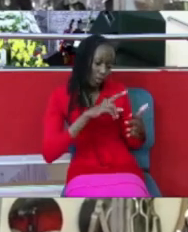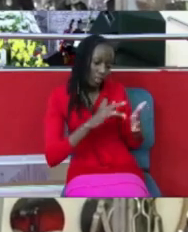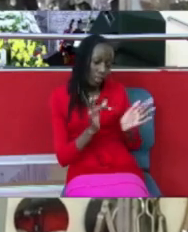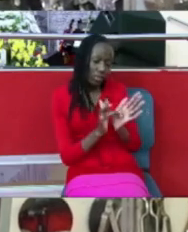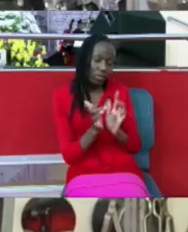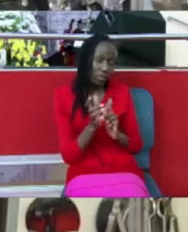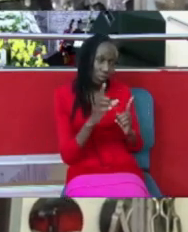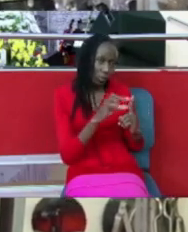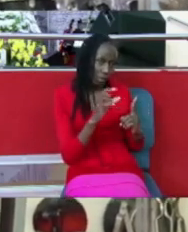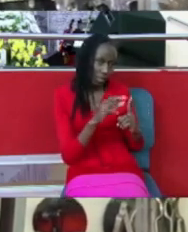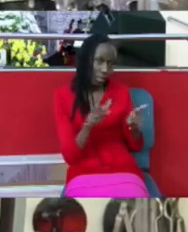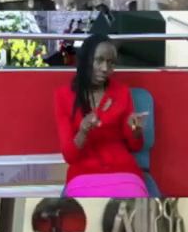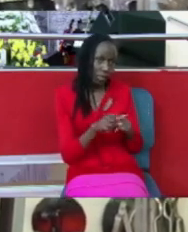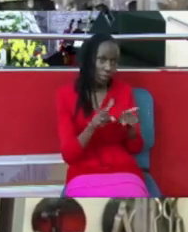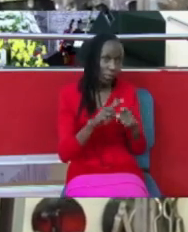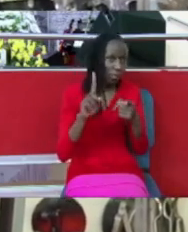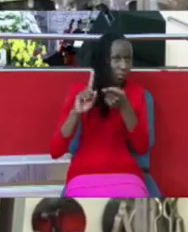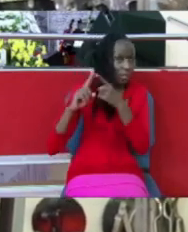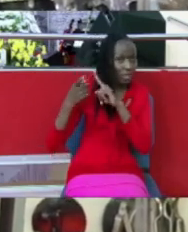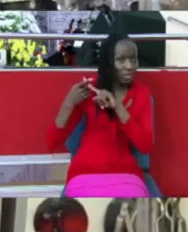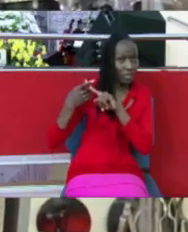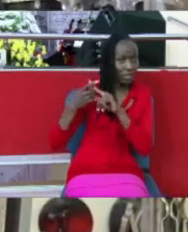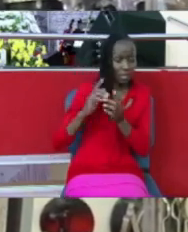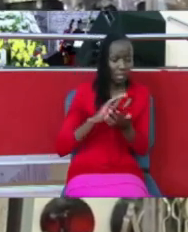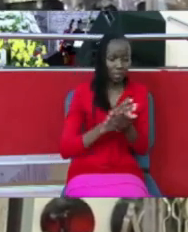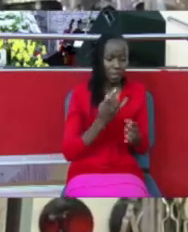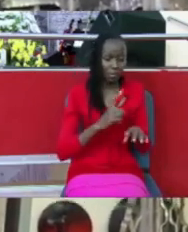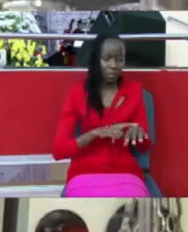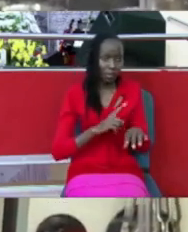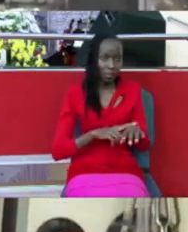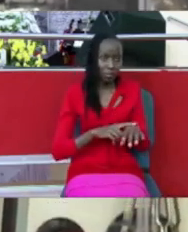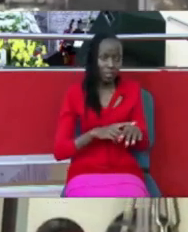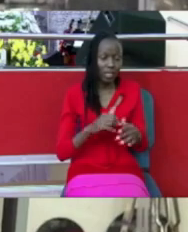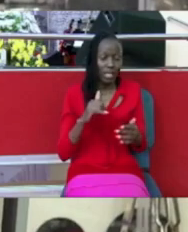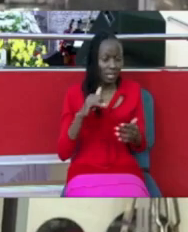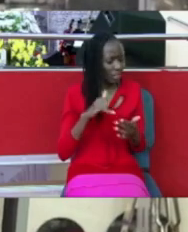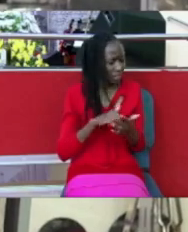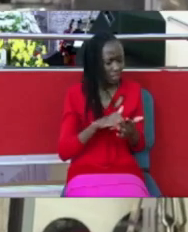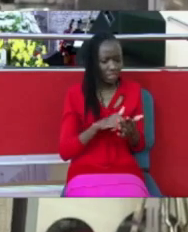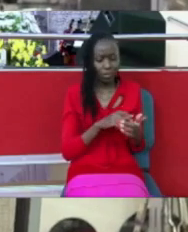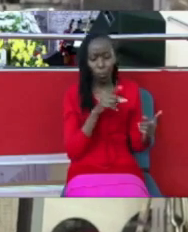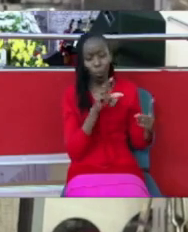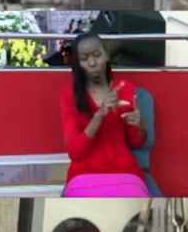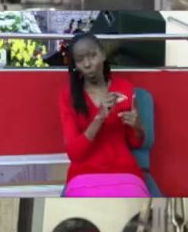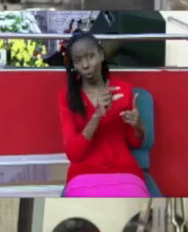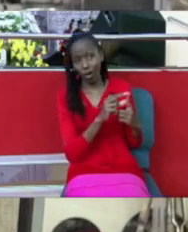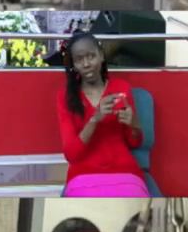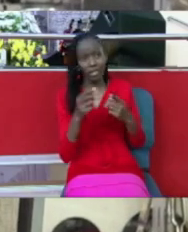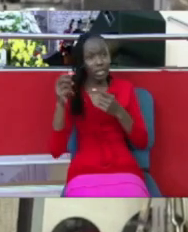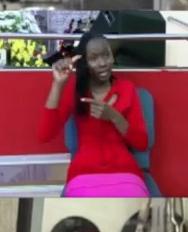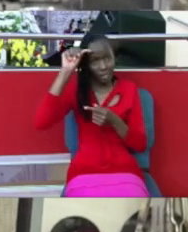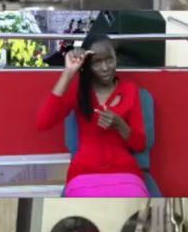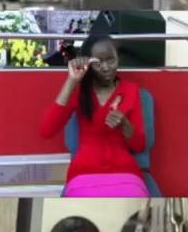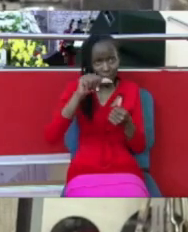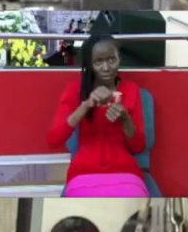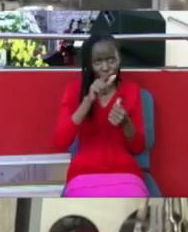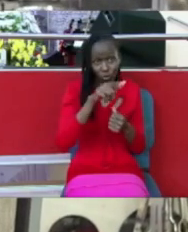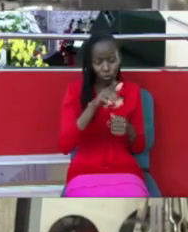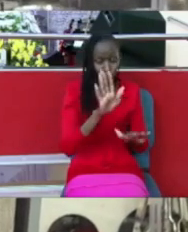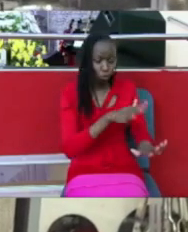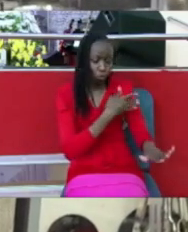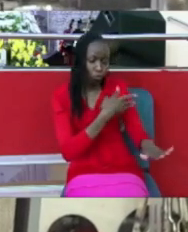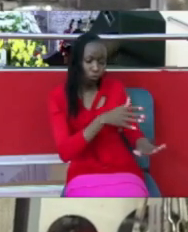you meditate, na ulitafakari, sometimes it reminds you of a song that relates with what you are reading. Aha, inakukumbusha kuhusu